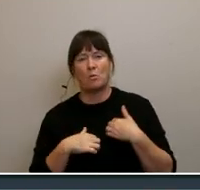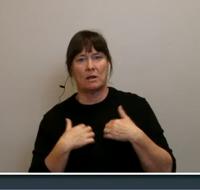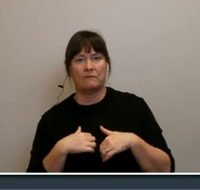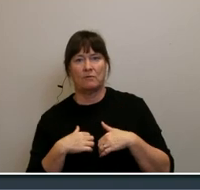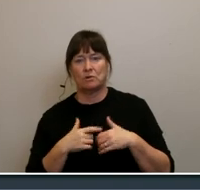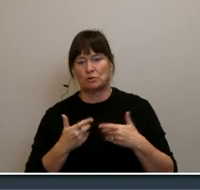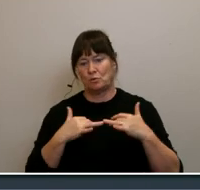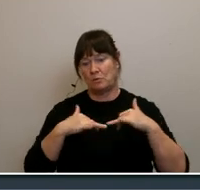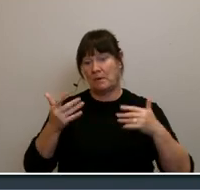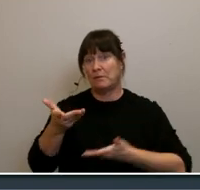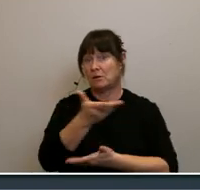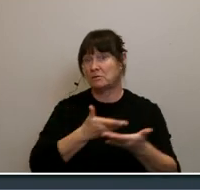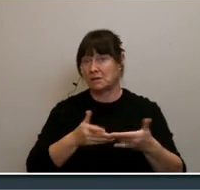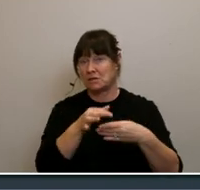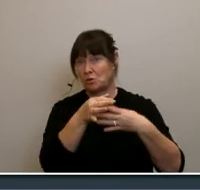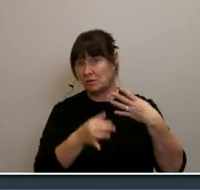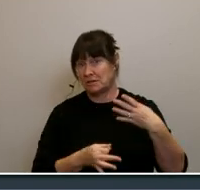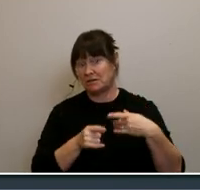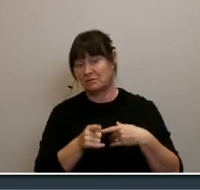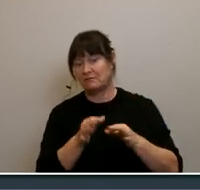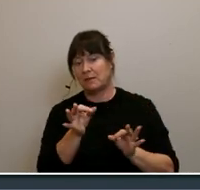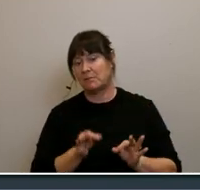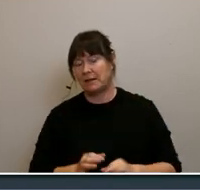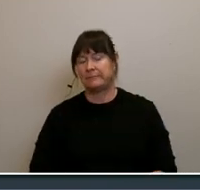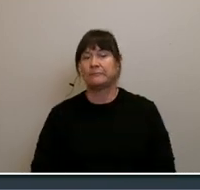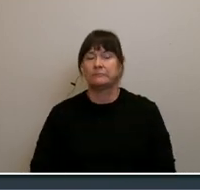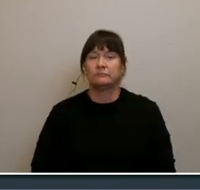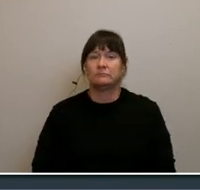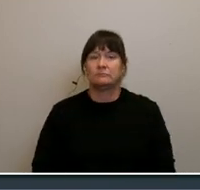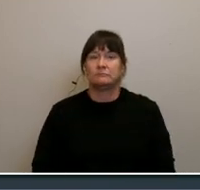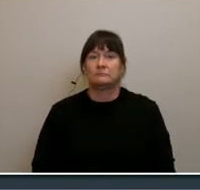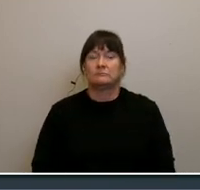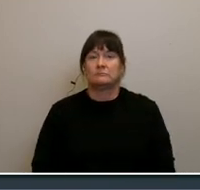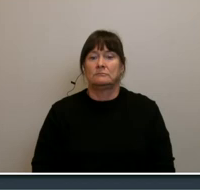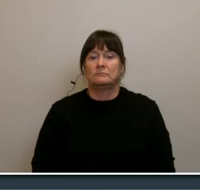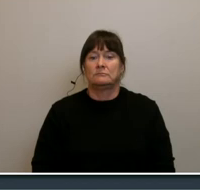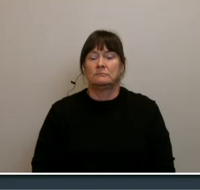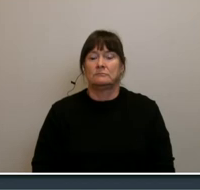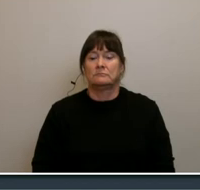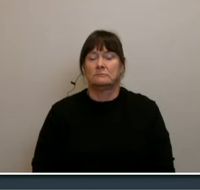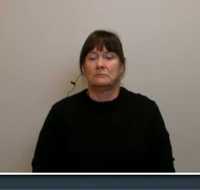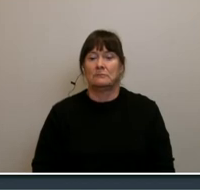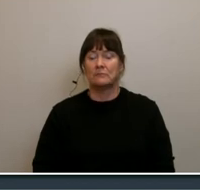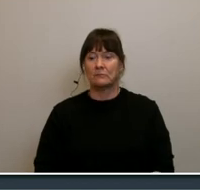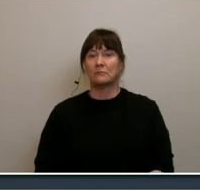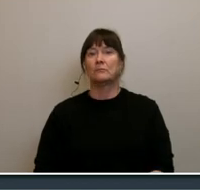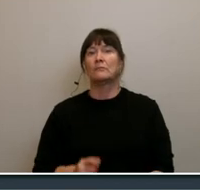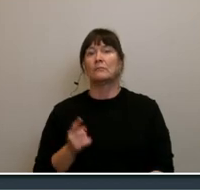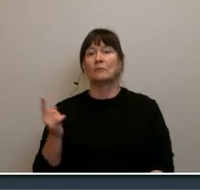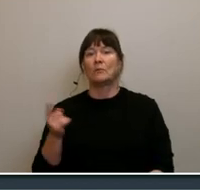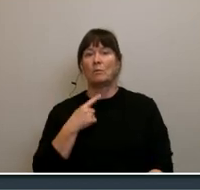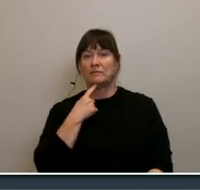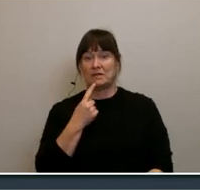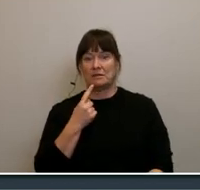details of the plan when they happen. We've argued that the number